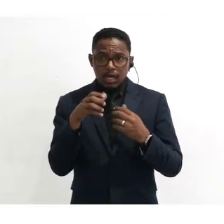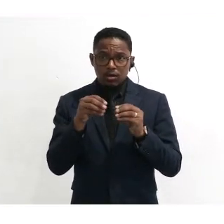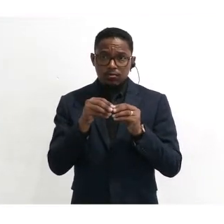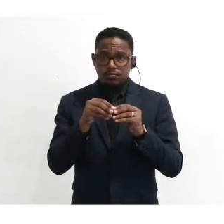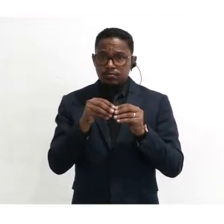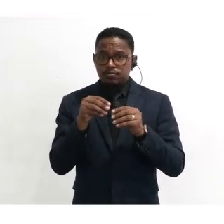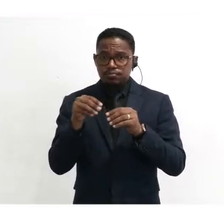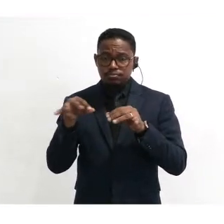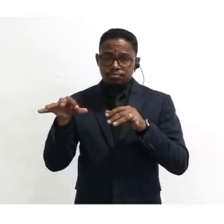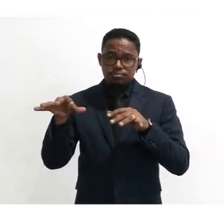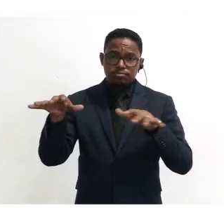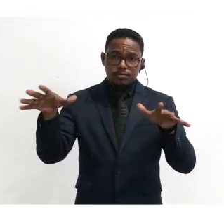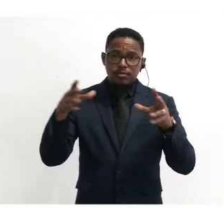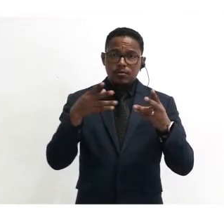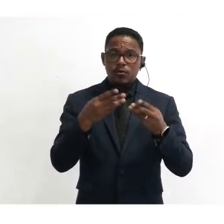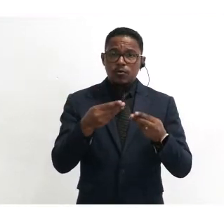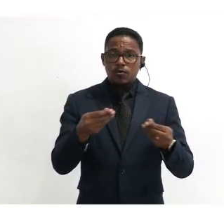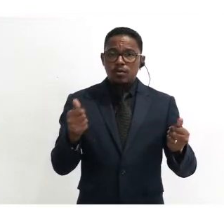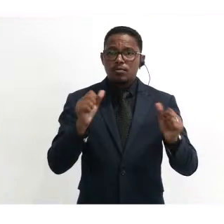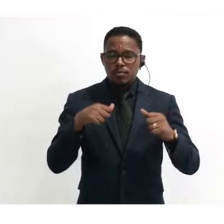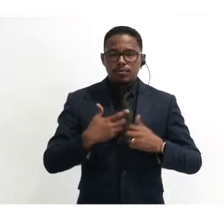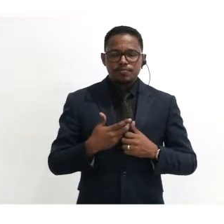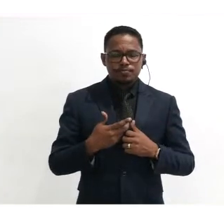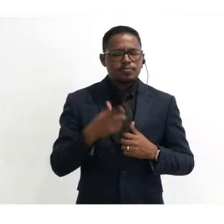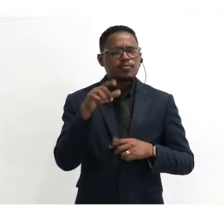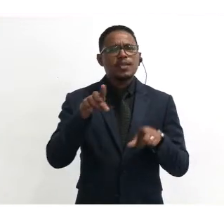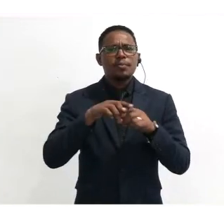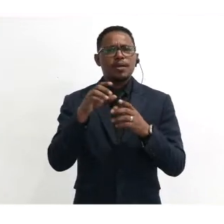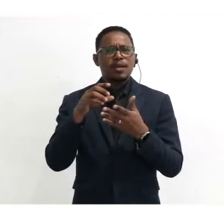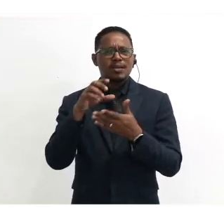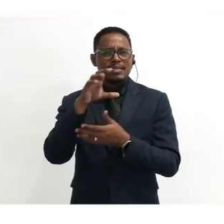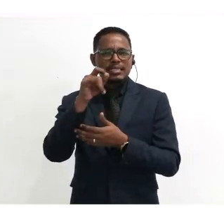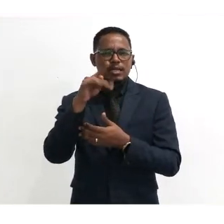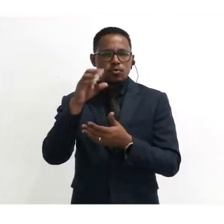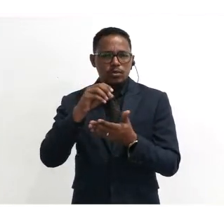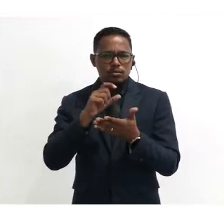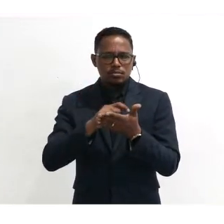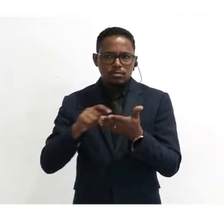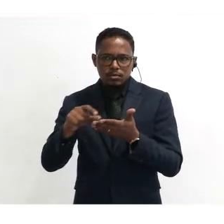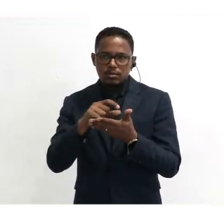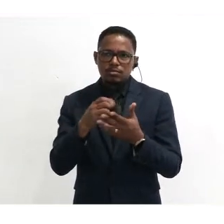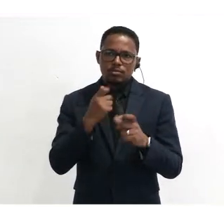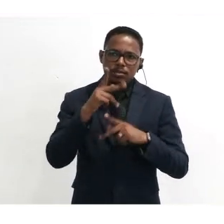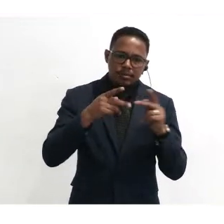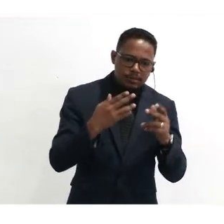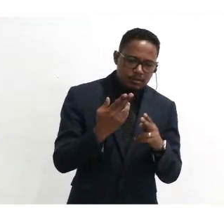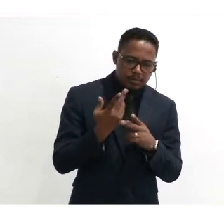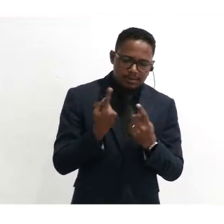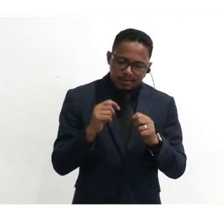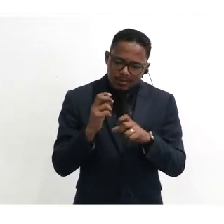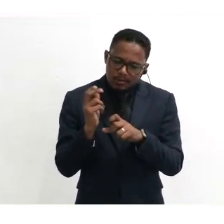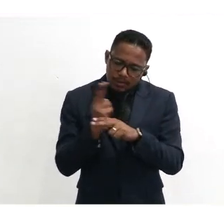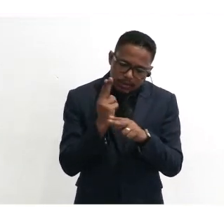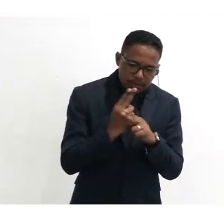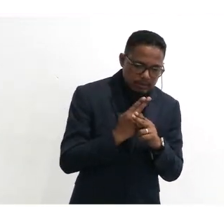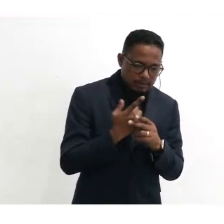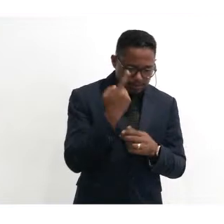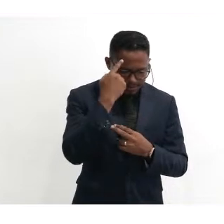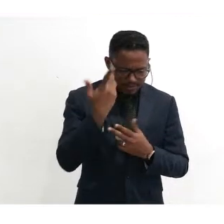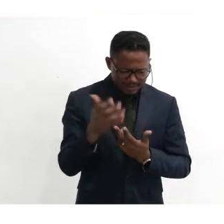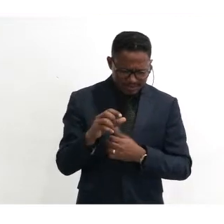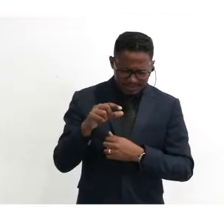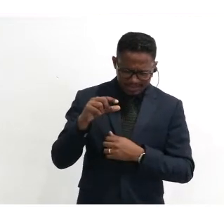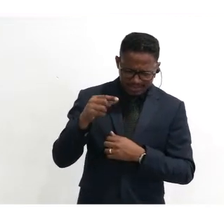application in the circuit itself, people have looked at and kind of concluded that graphene is never going to make